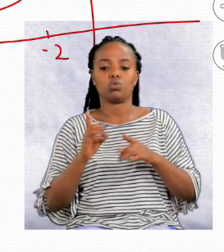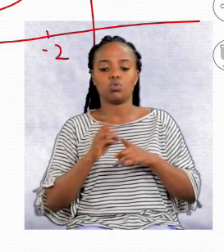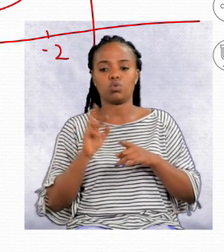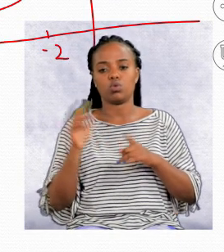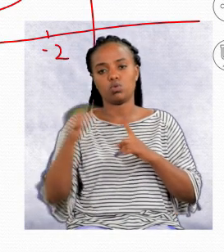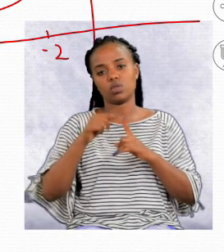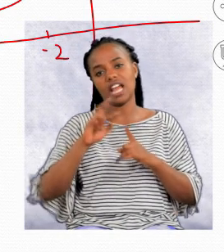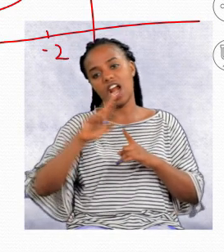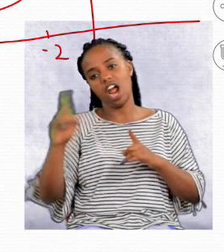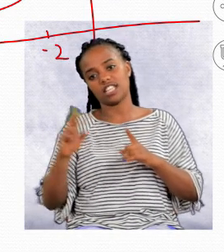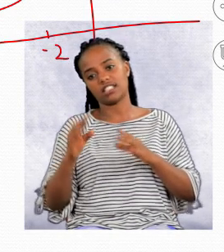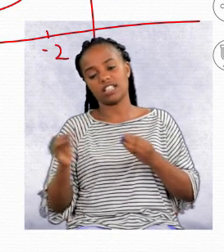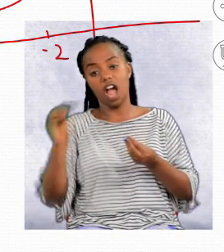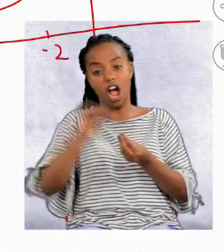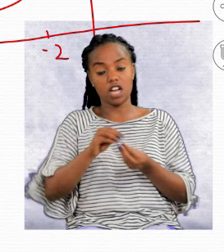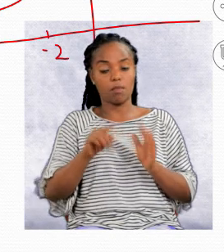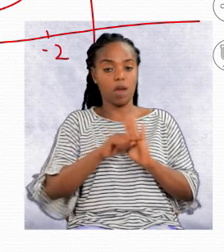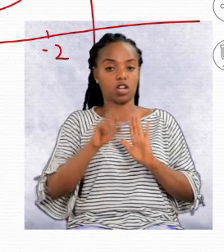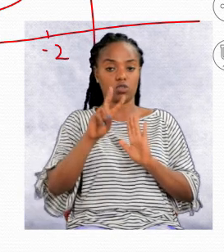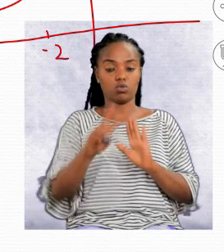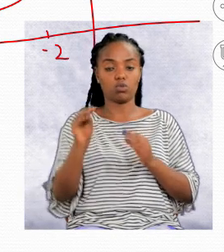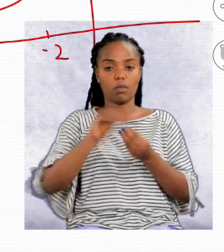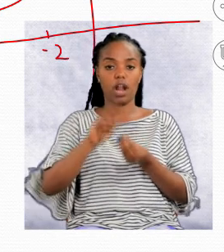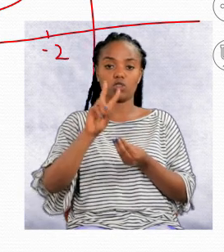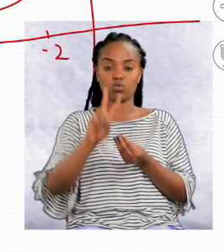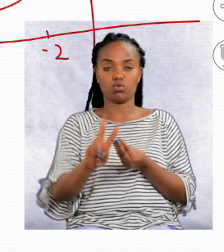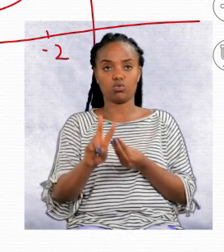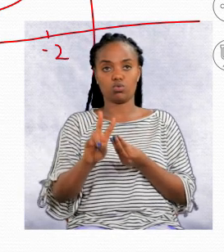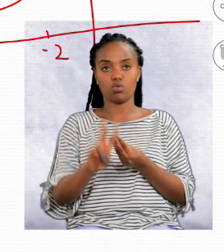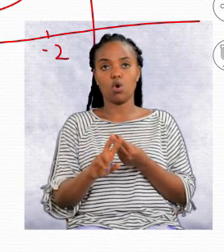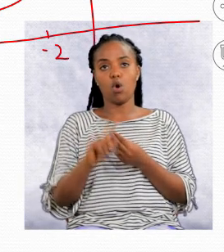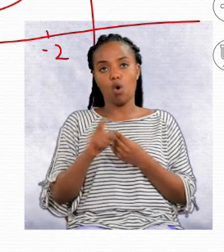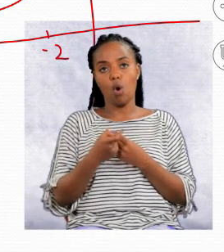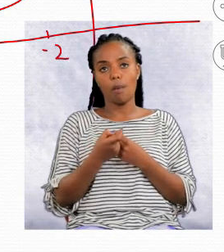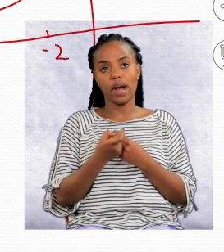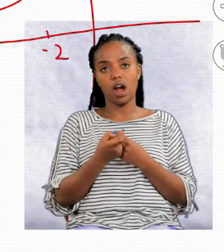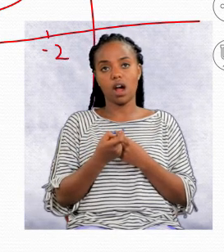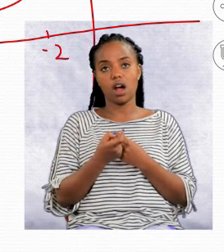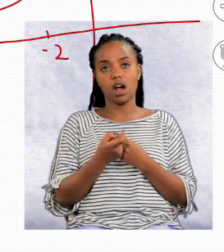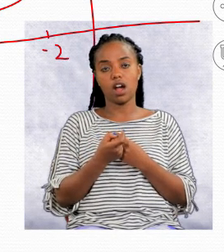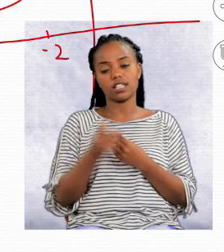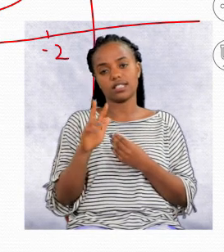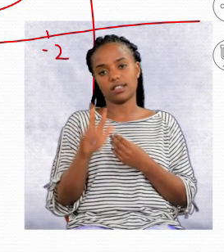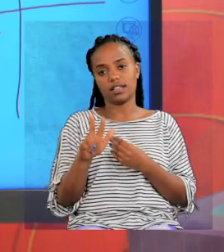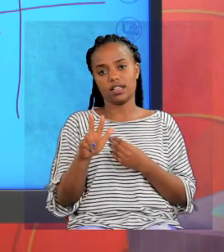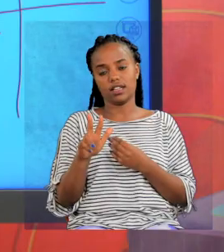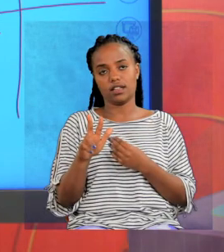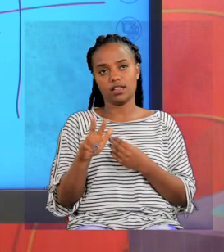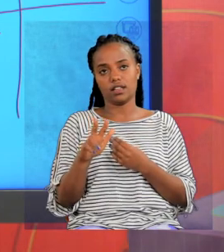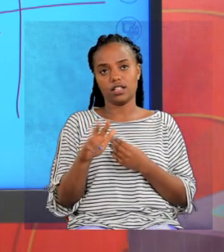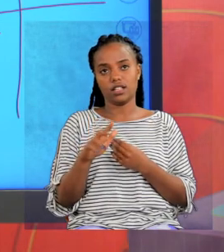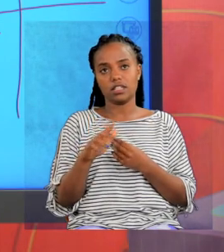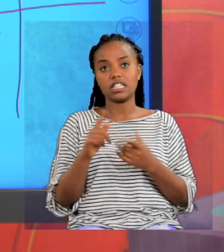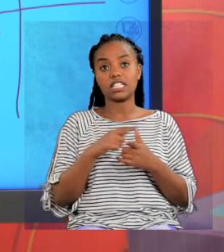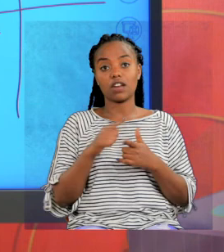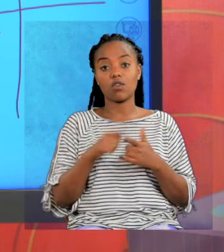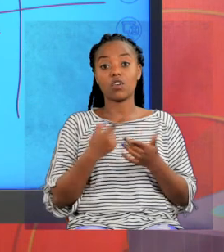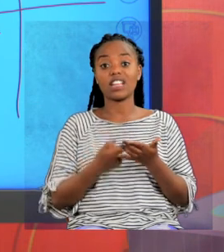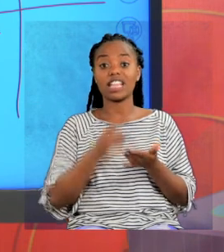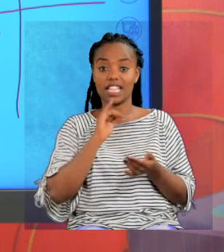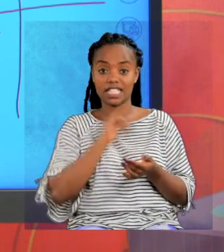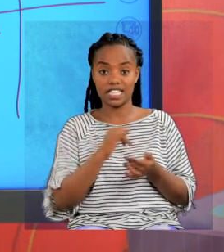is, you add minus 2 plus 2 comma 3. Therefore, this it